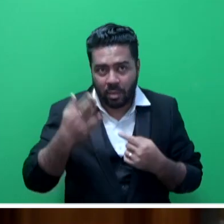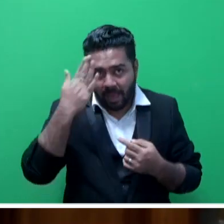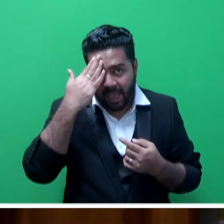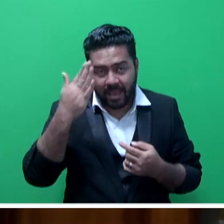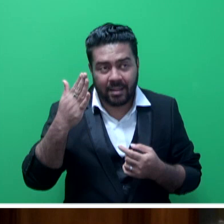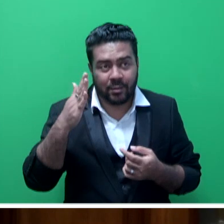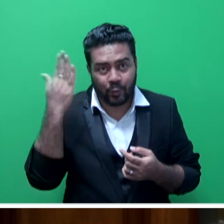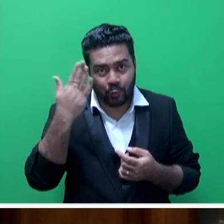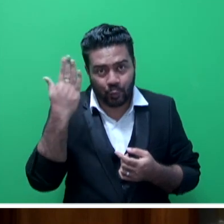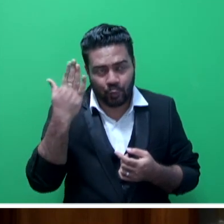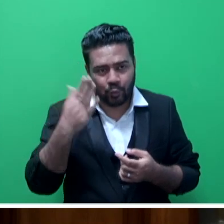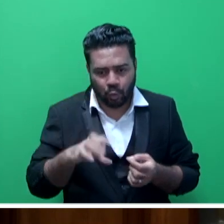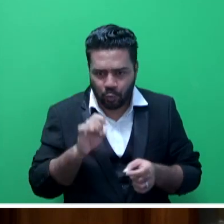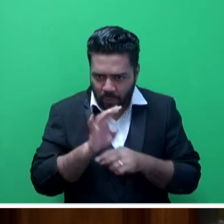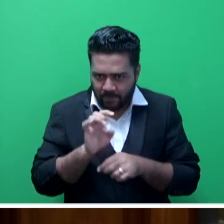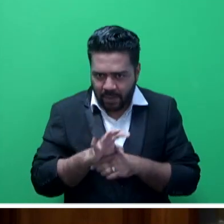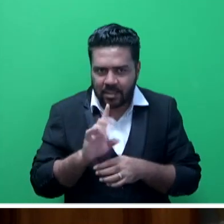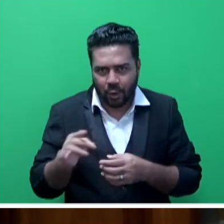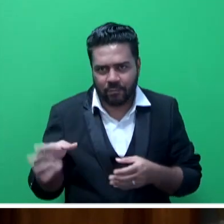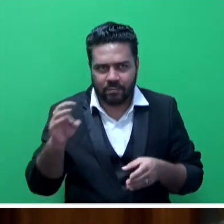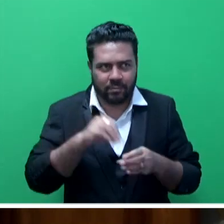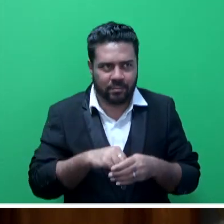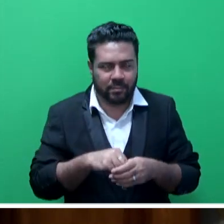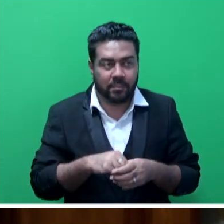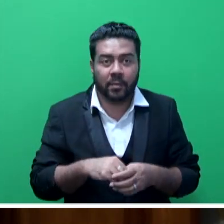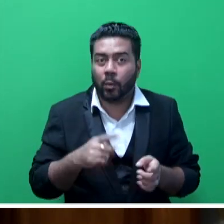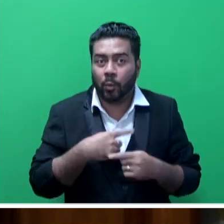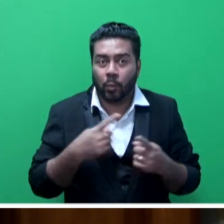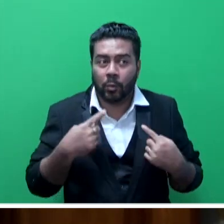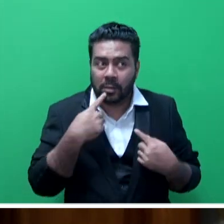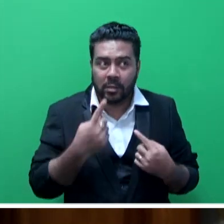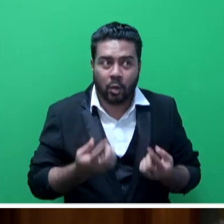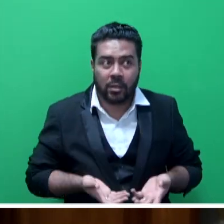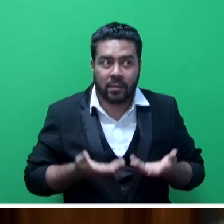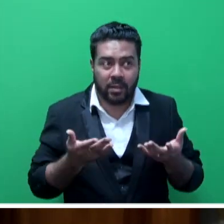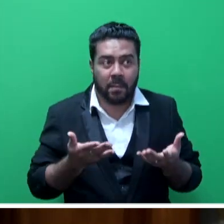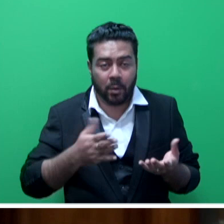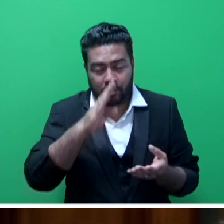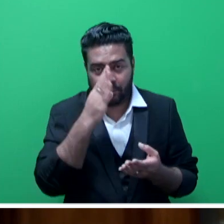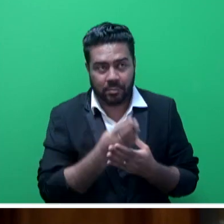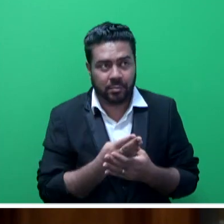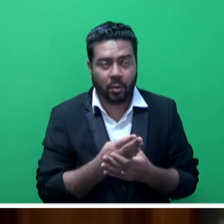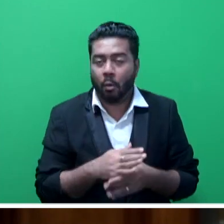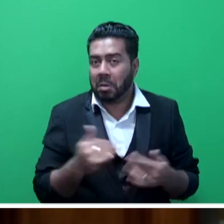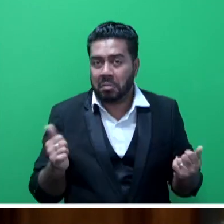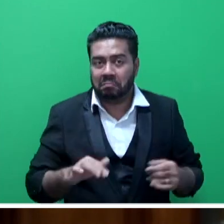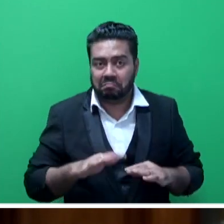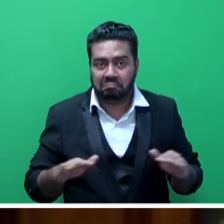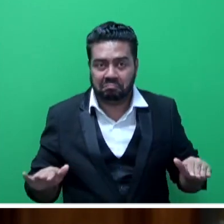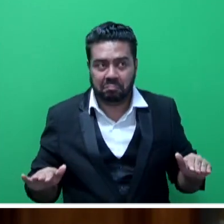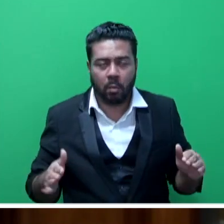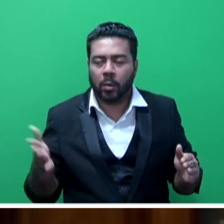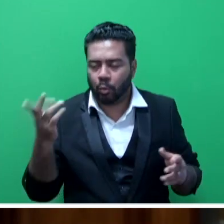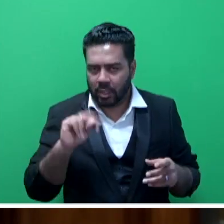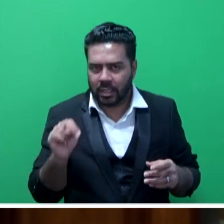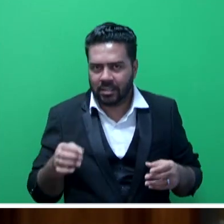that he continues to advise us of their attendance. So like I said, we're not giving up on any of the child, but we need cooperation